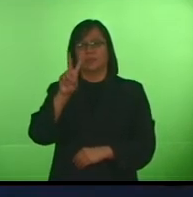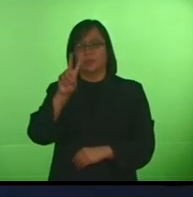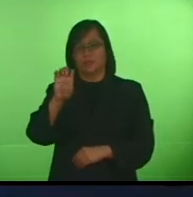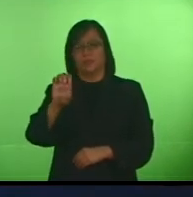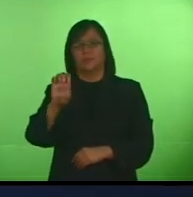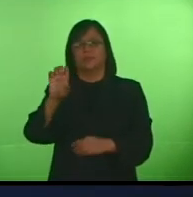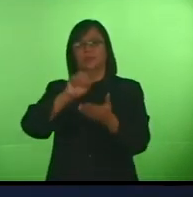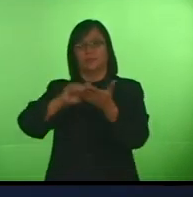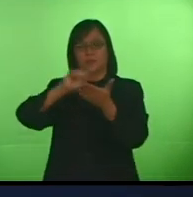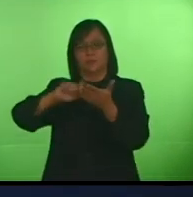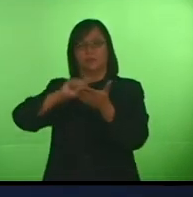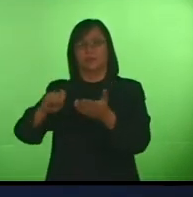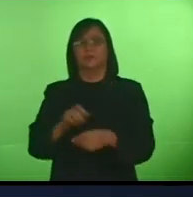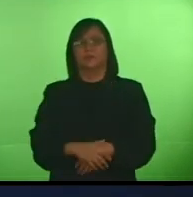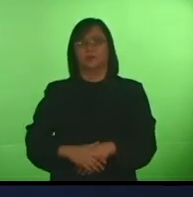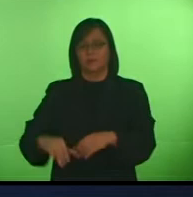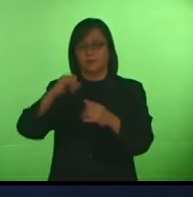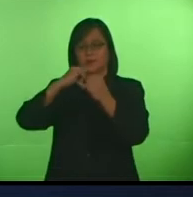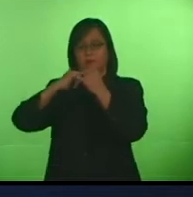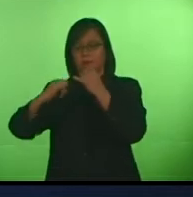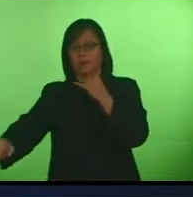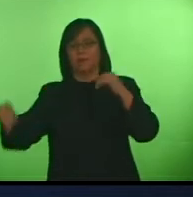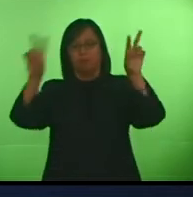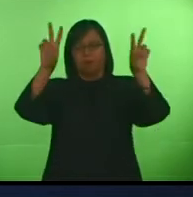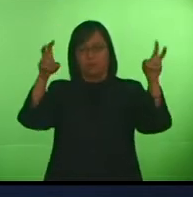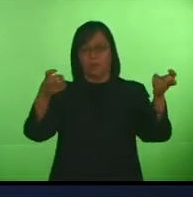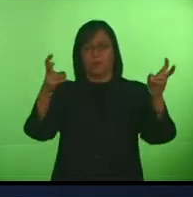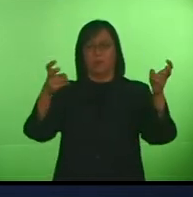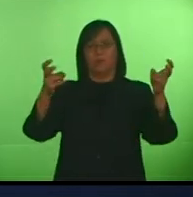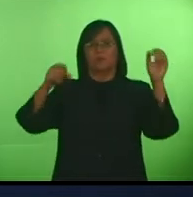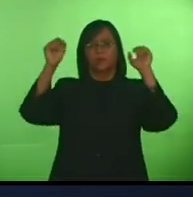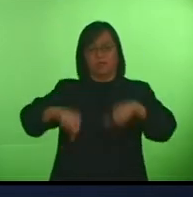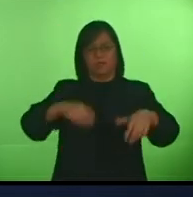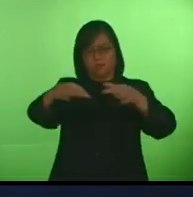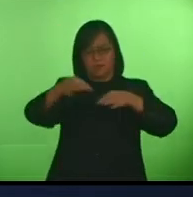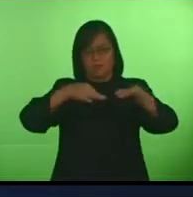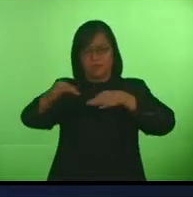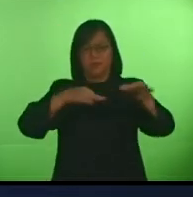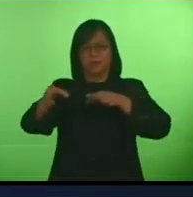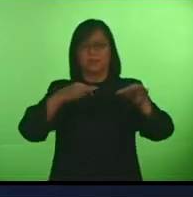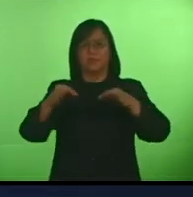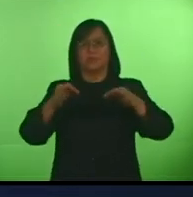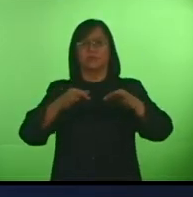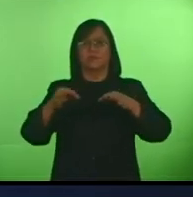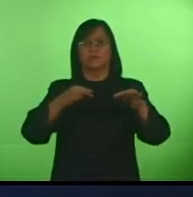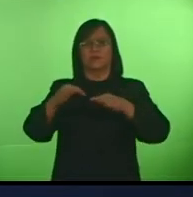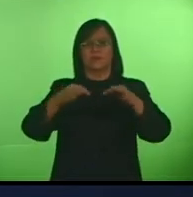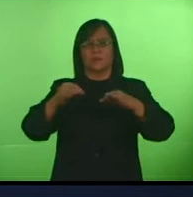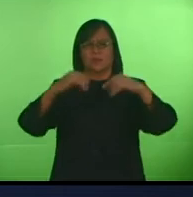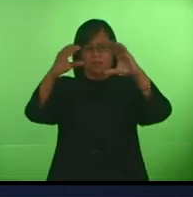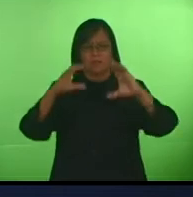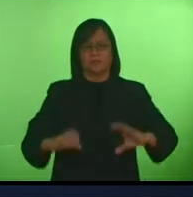By the end of this topic, you should be able to describe the nature of persuasive writing,